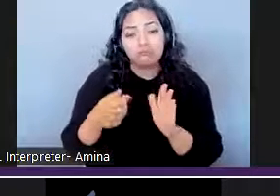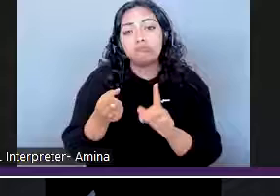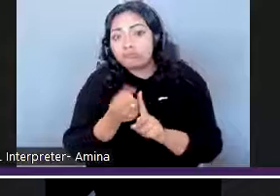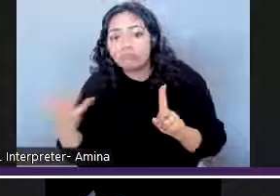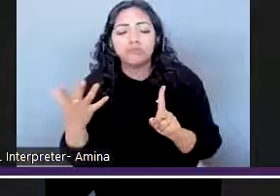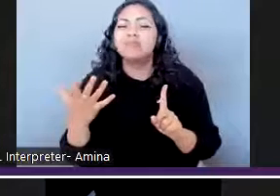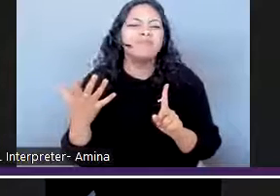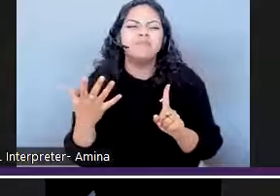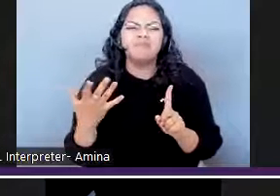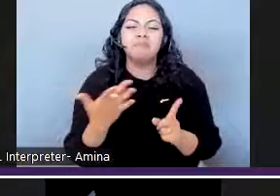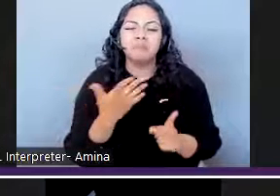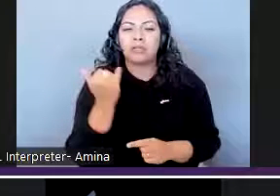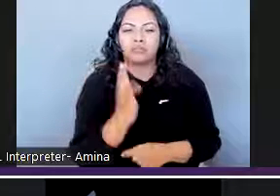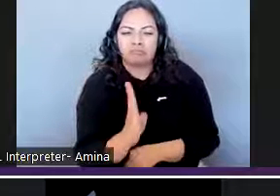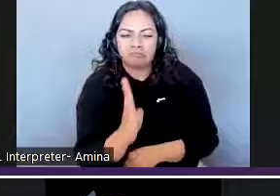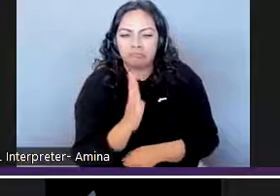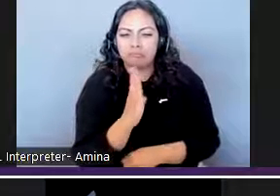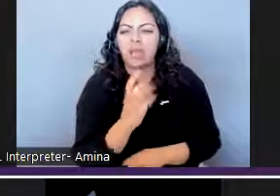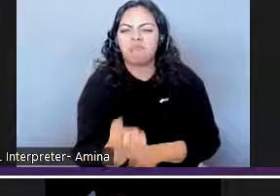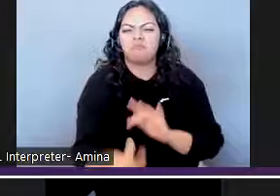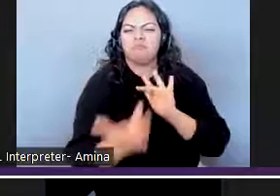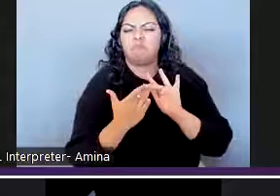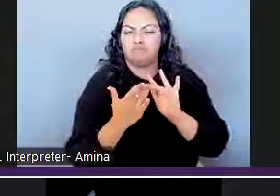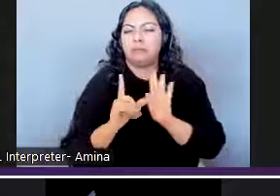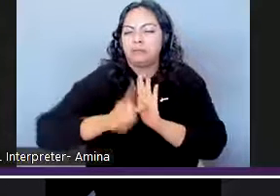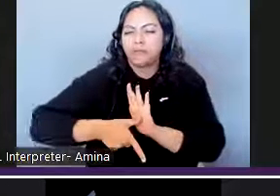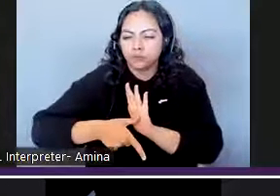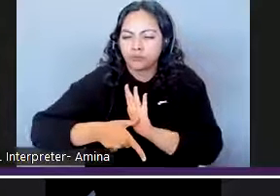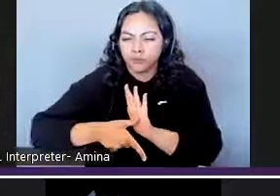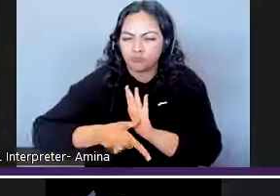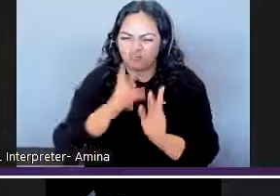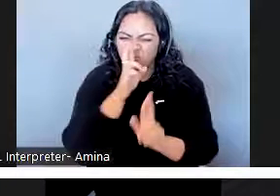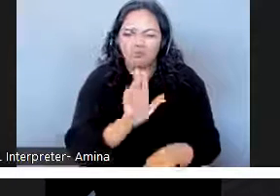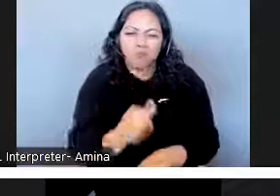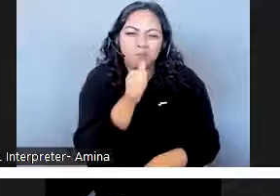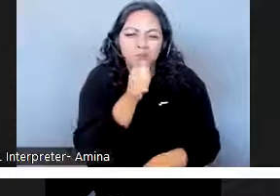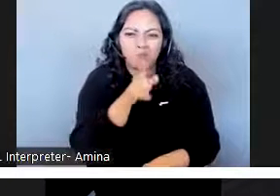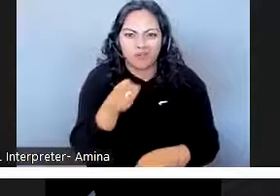for people to that will be posted. So we do respect your privacy.